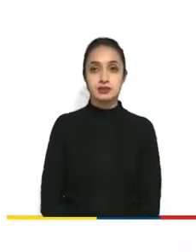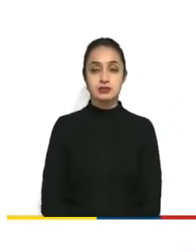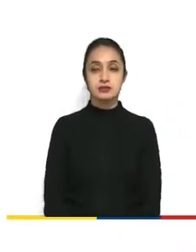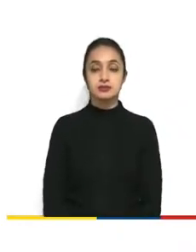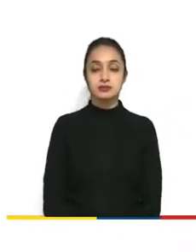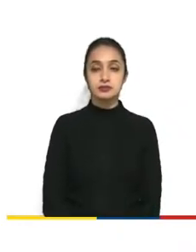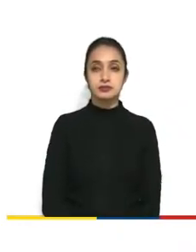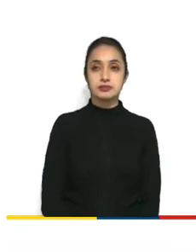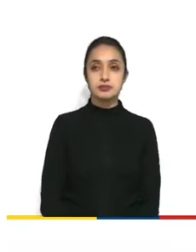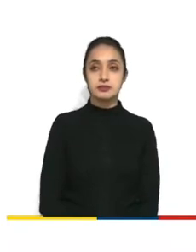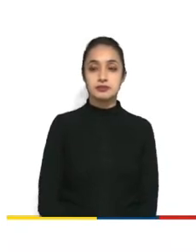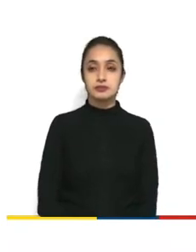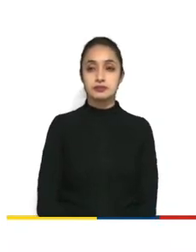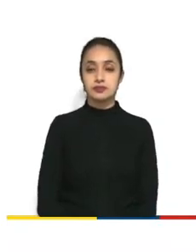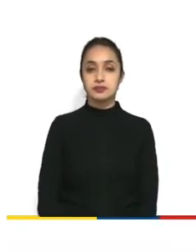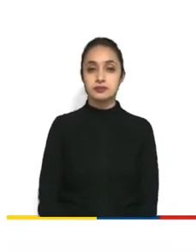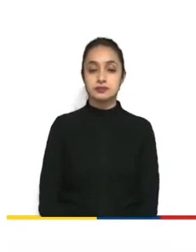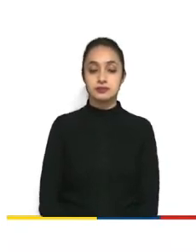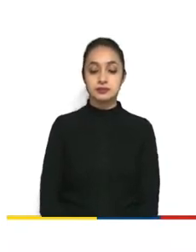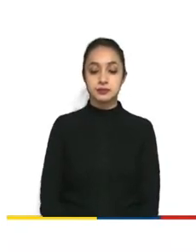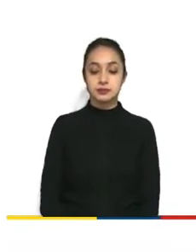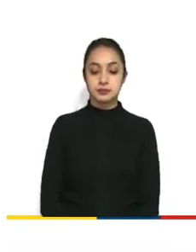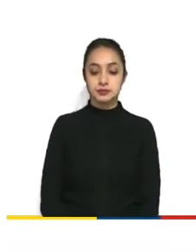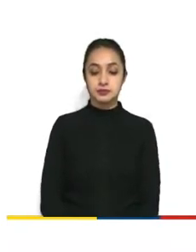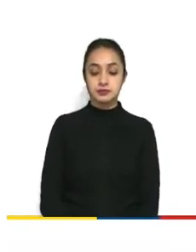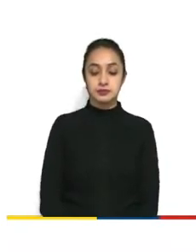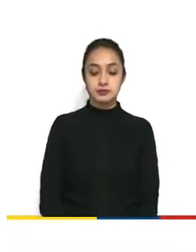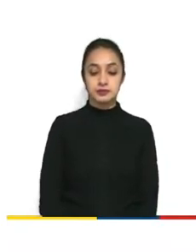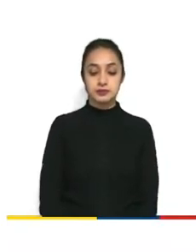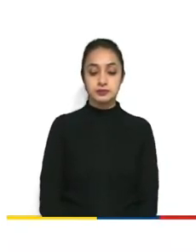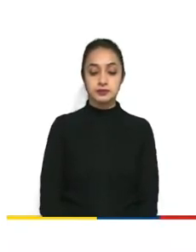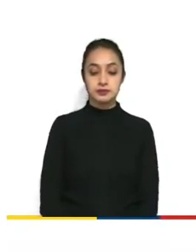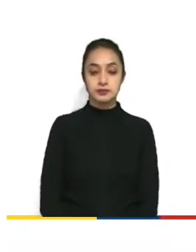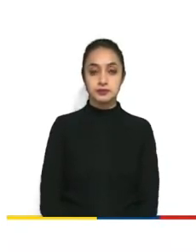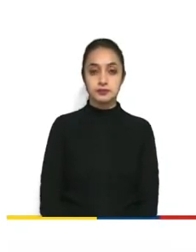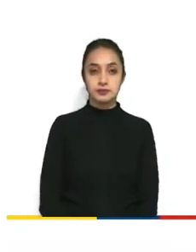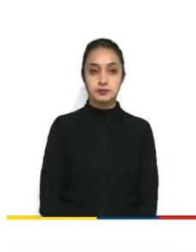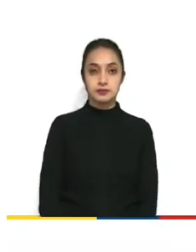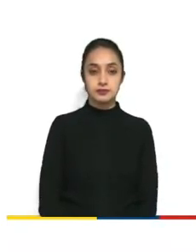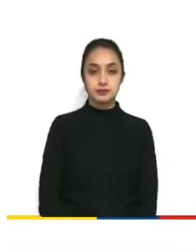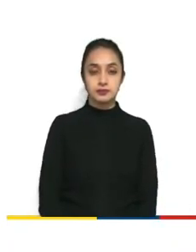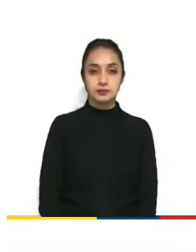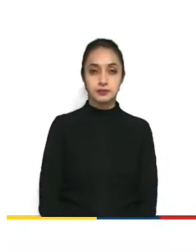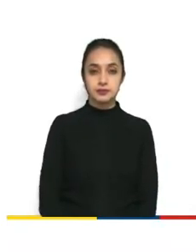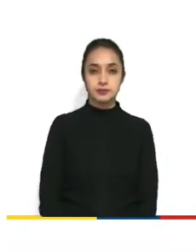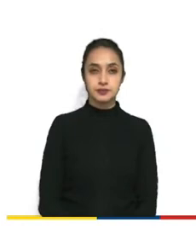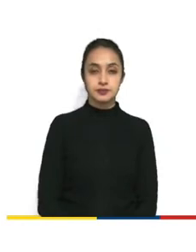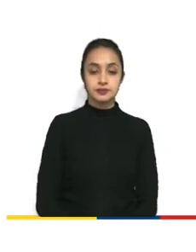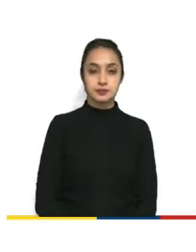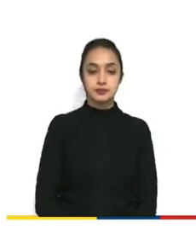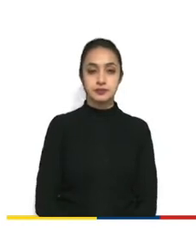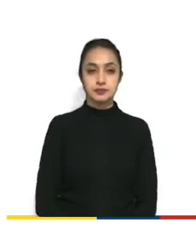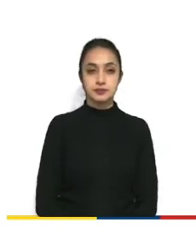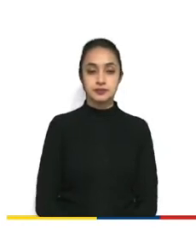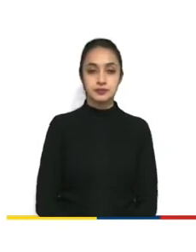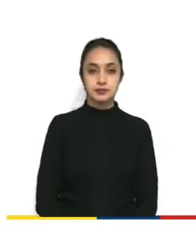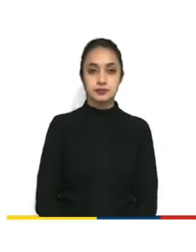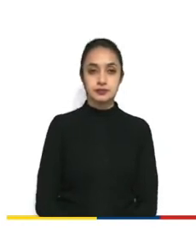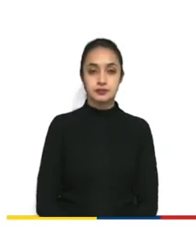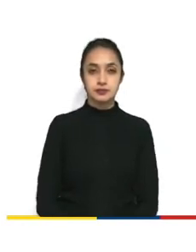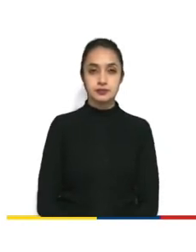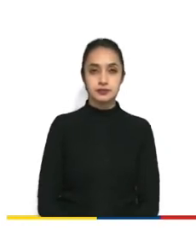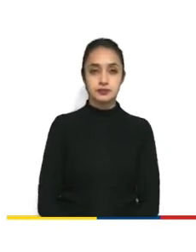every year and of course they naturally give this benefit to their customers that's why the price of data volume is constantly